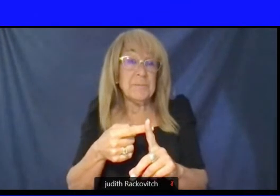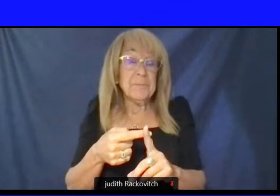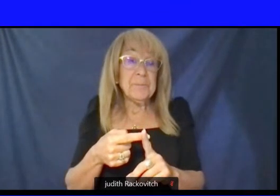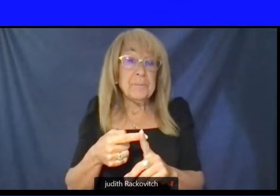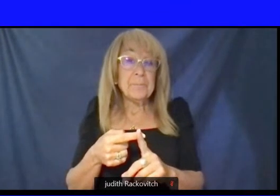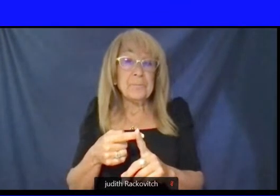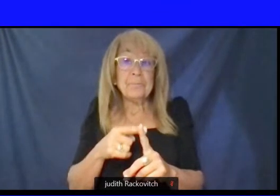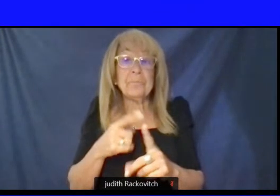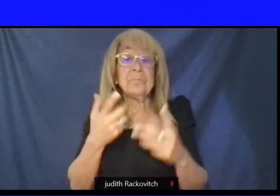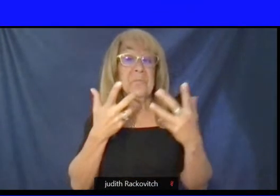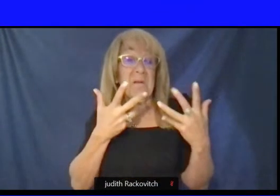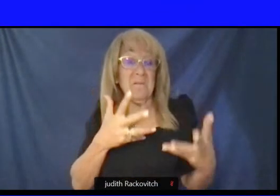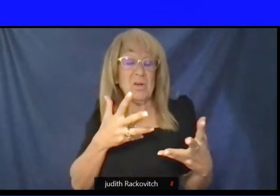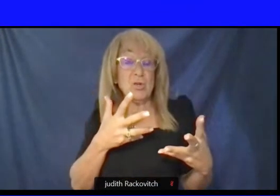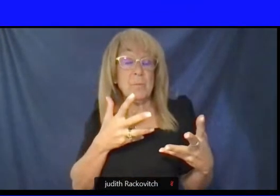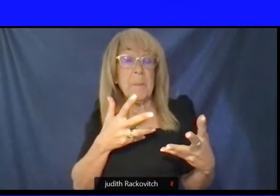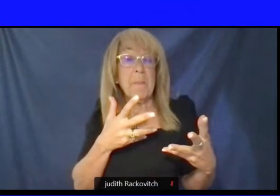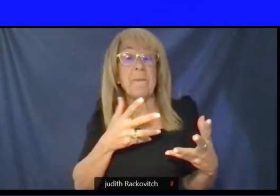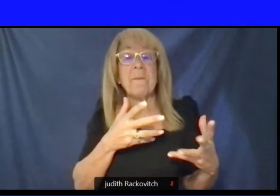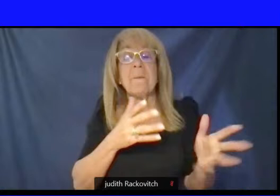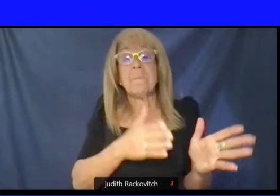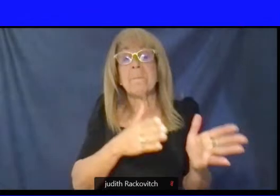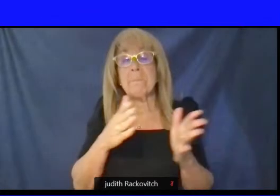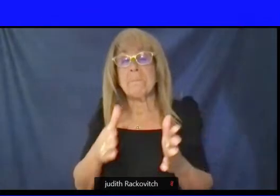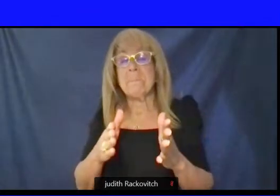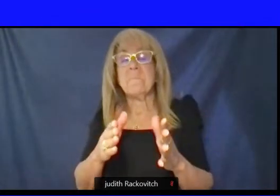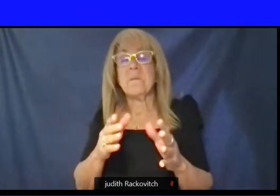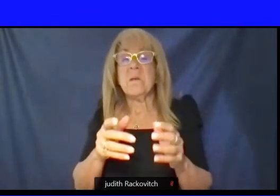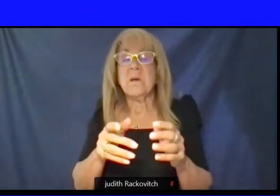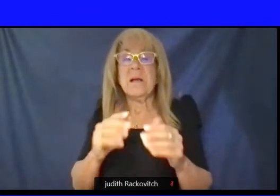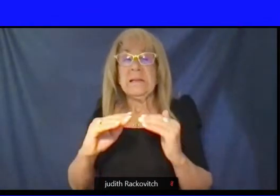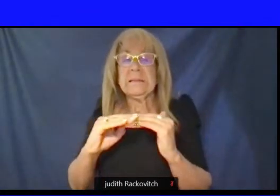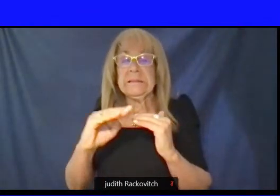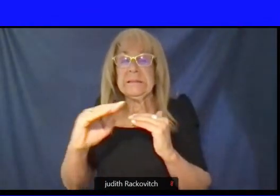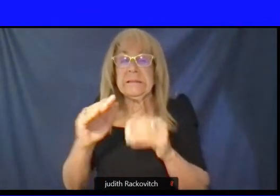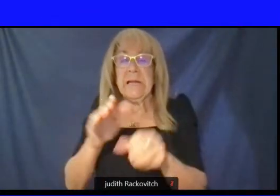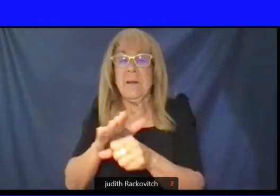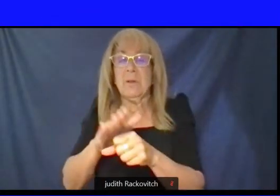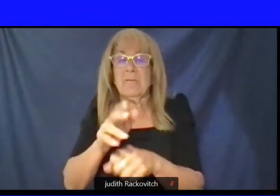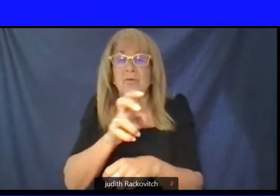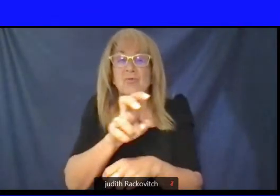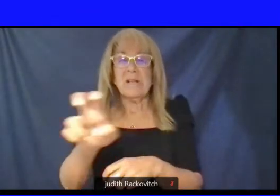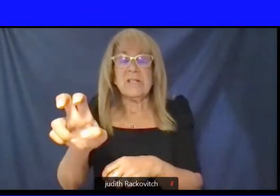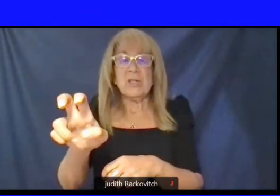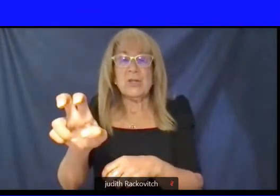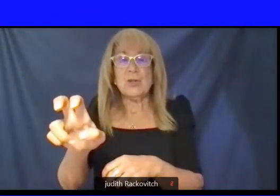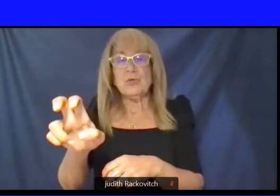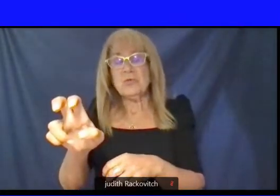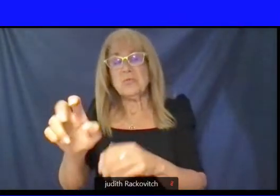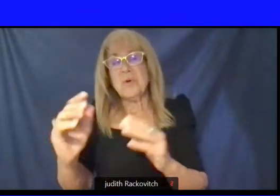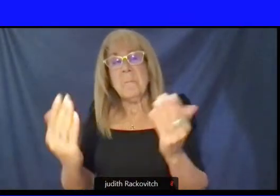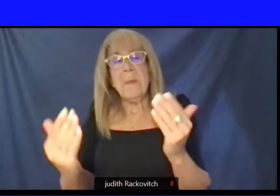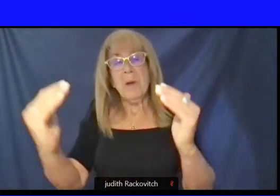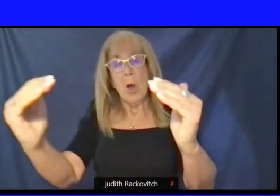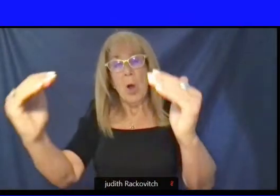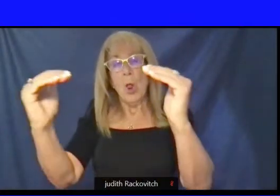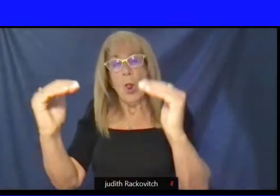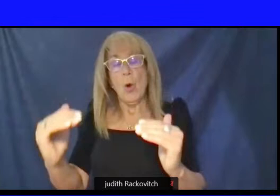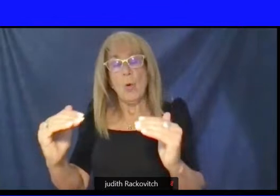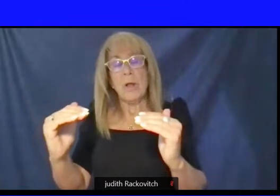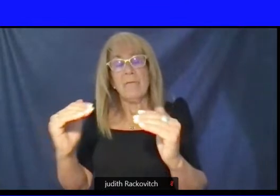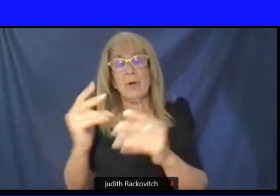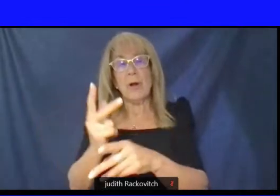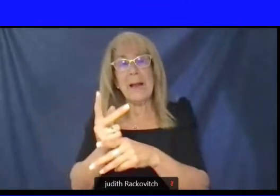They may be going somewhere specific. Part of it depends on the patient need. Say if I said they were homeless or unstably housed,